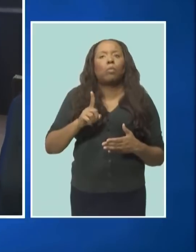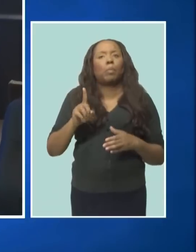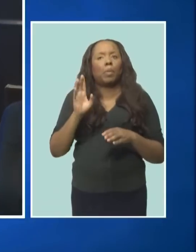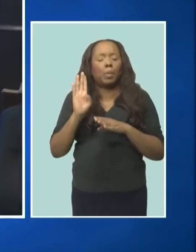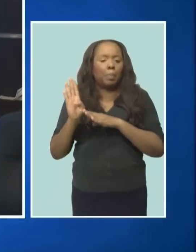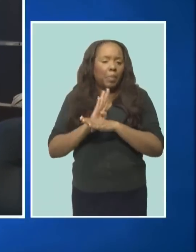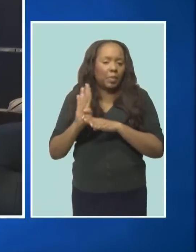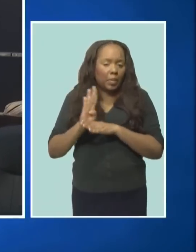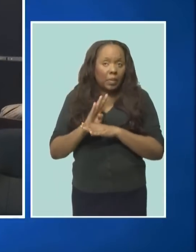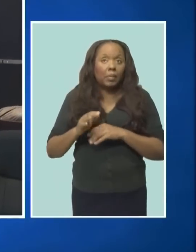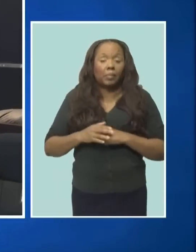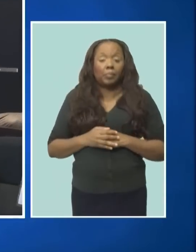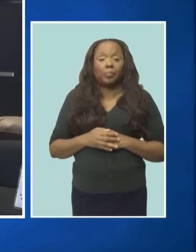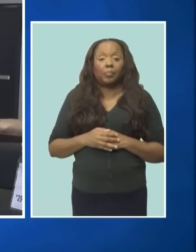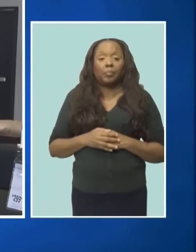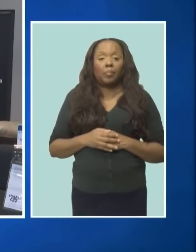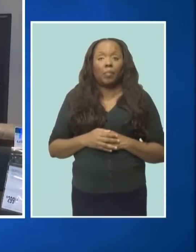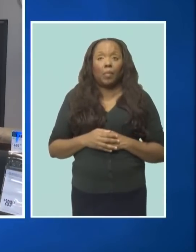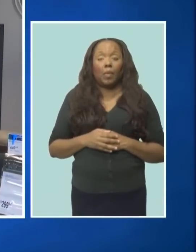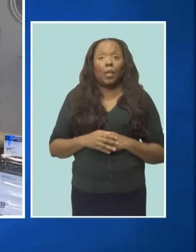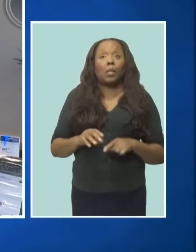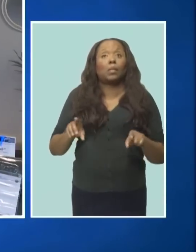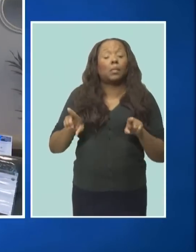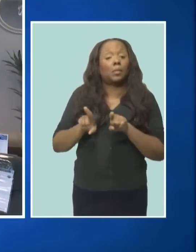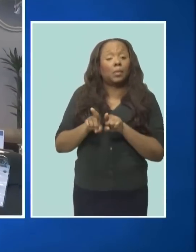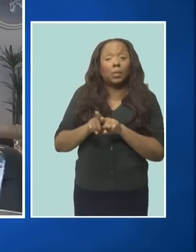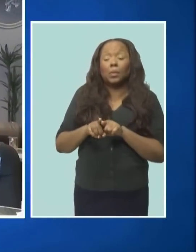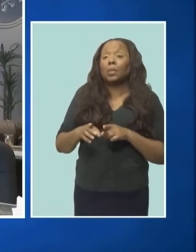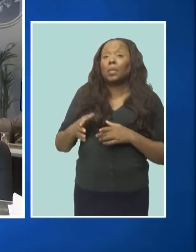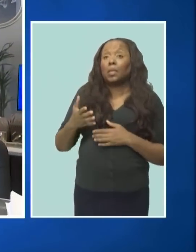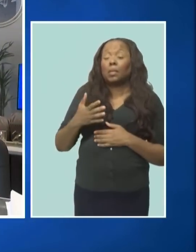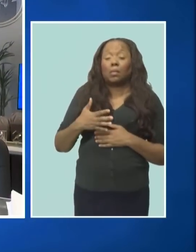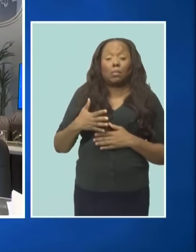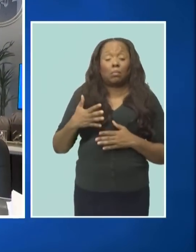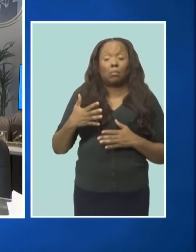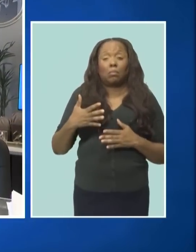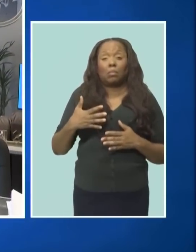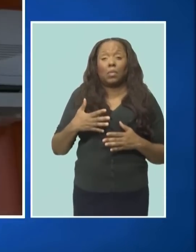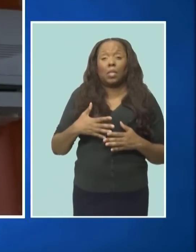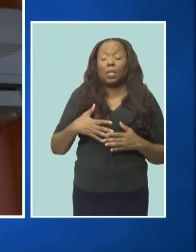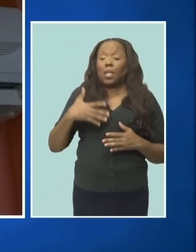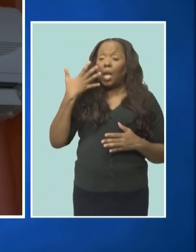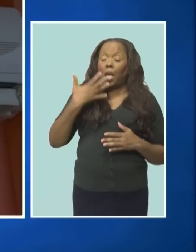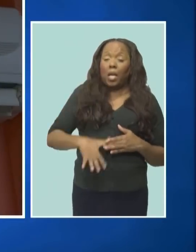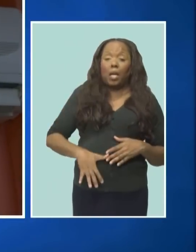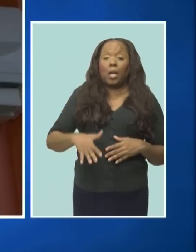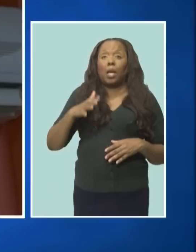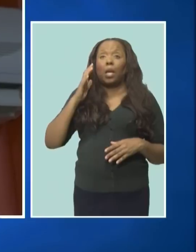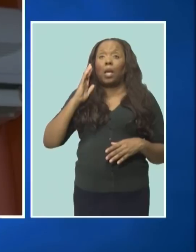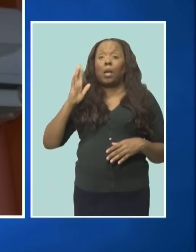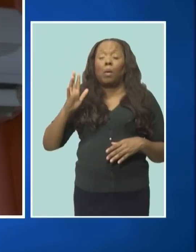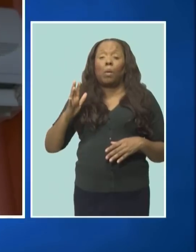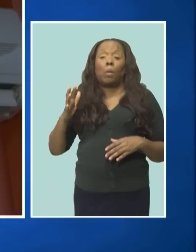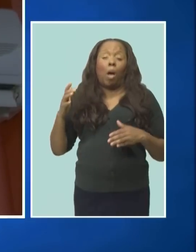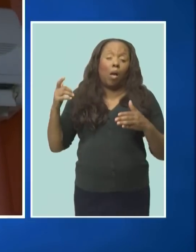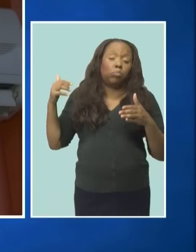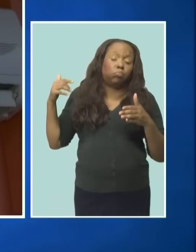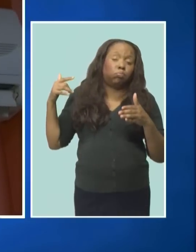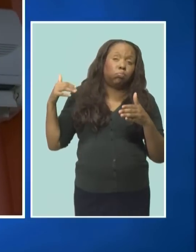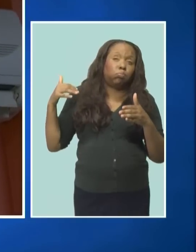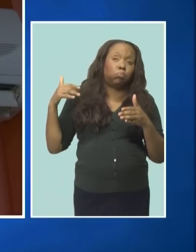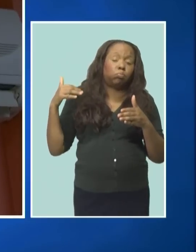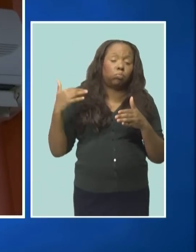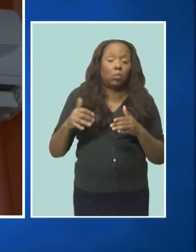And according to the Caribbean Climate Outlook Forum, heat waves are set to gradually ramp up, but levels will unlikely